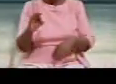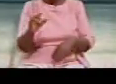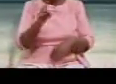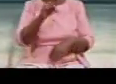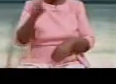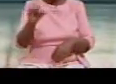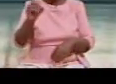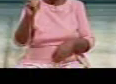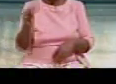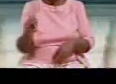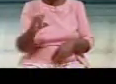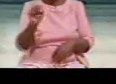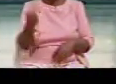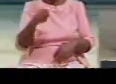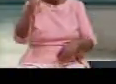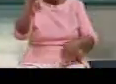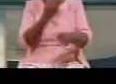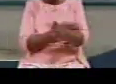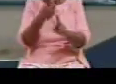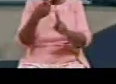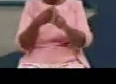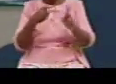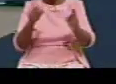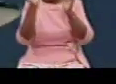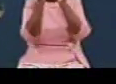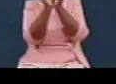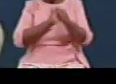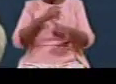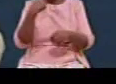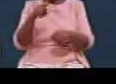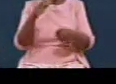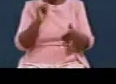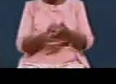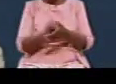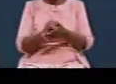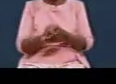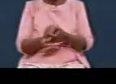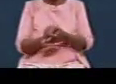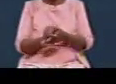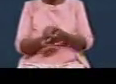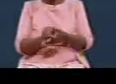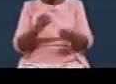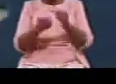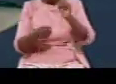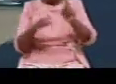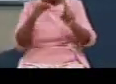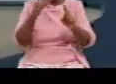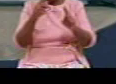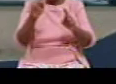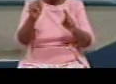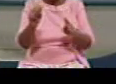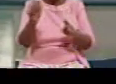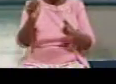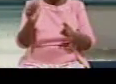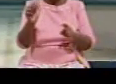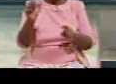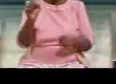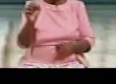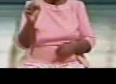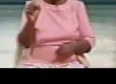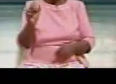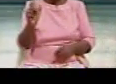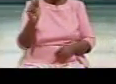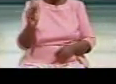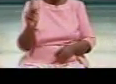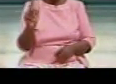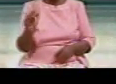from captivity. I told you, number one, the taskmasters. We're looking at Exodus chapter 1. Exodus